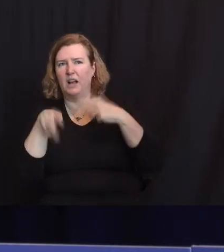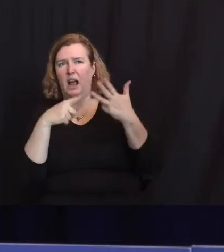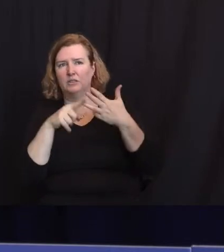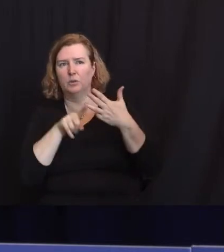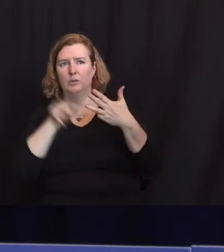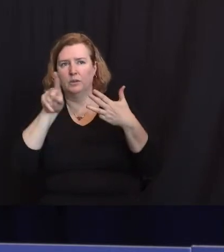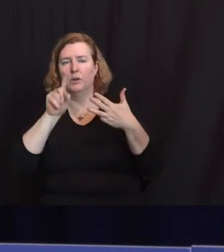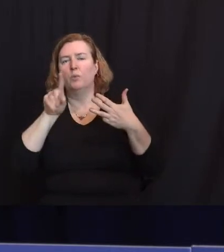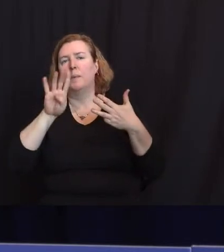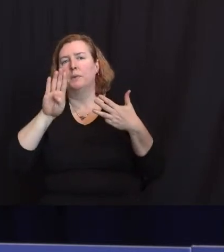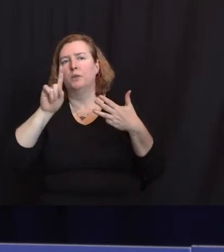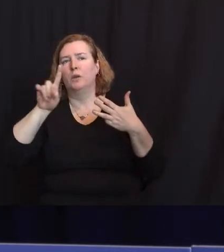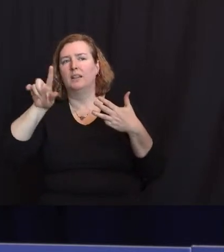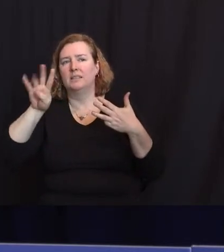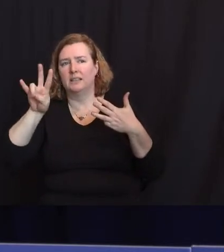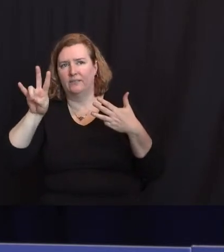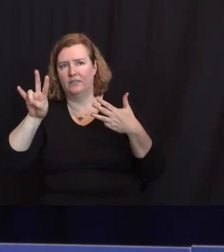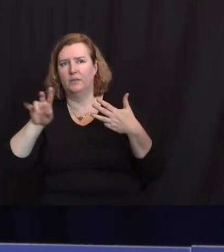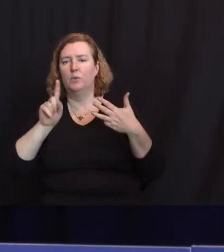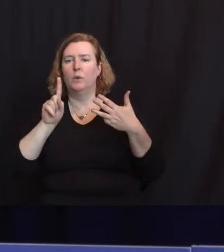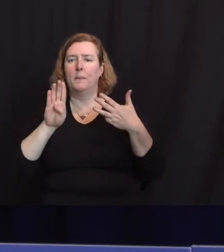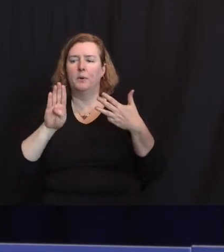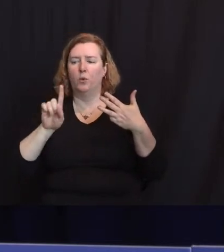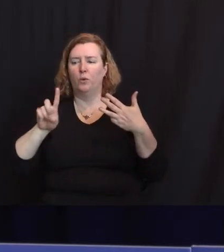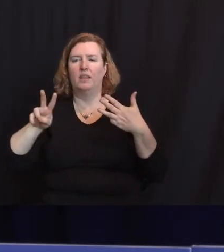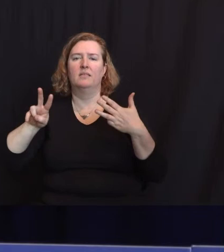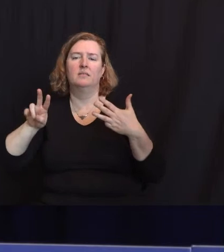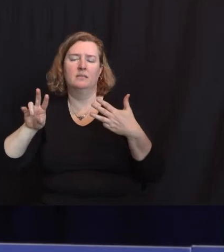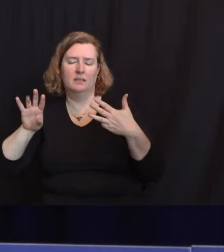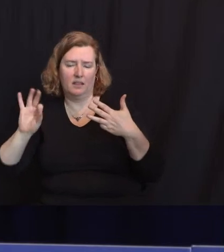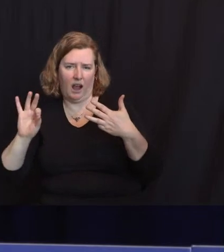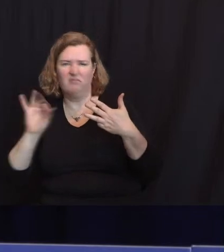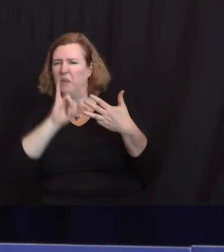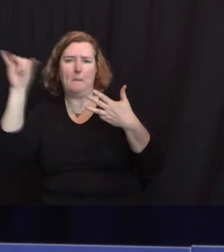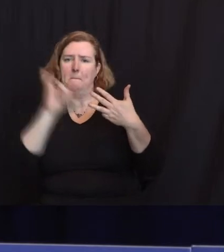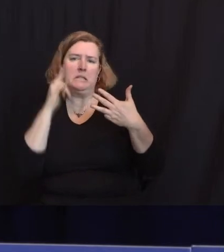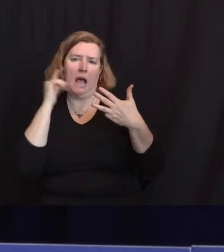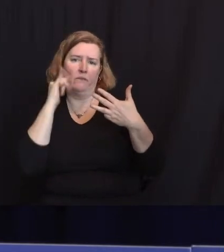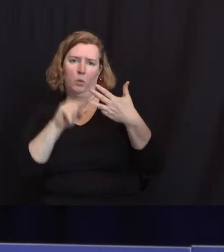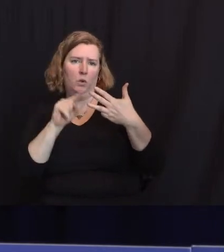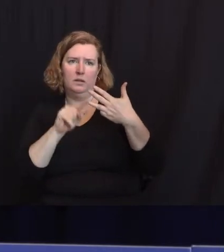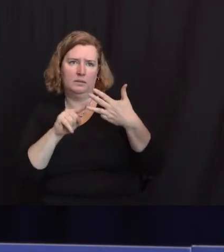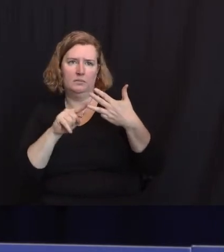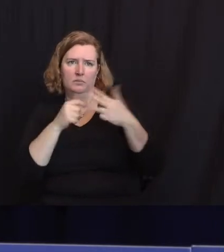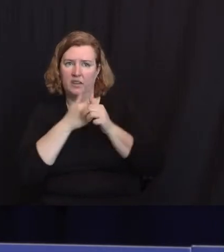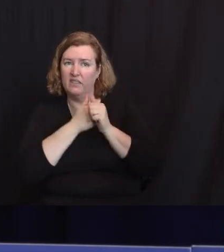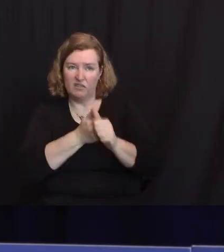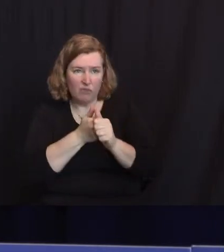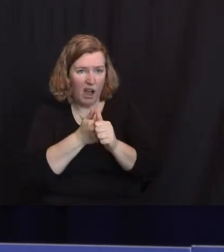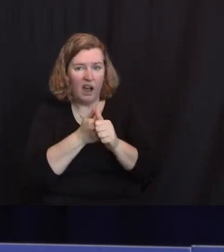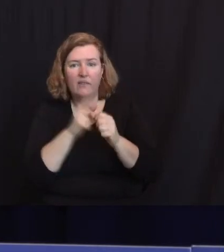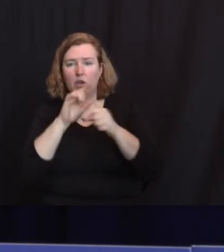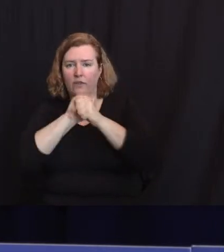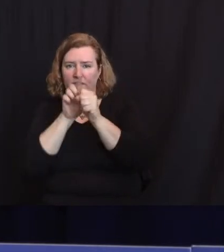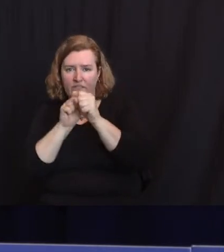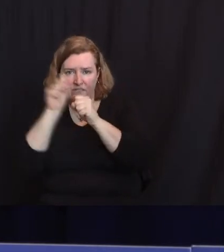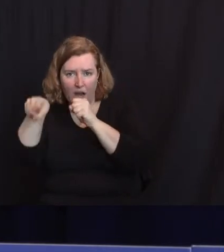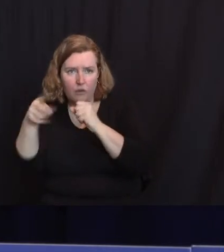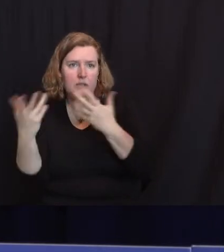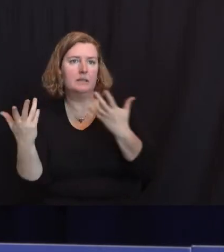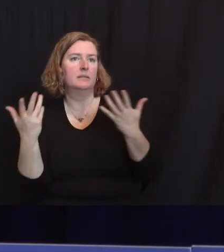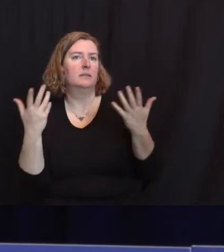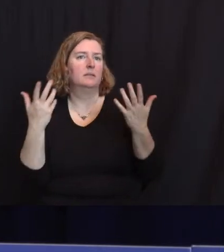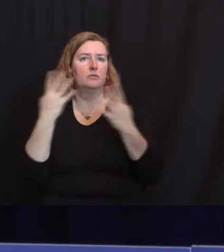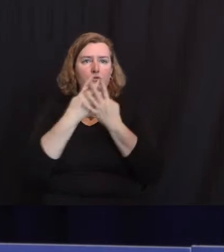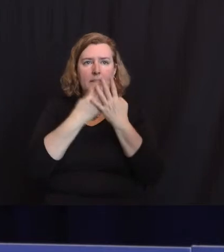and B1.429. In terms of tracking variants, we are currently screening about 2% of the cases in